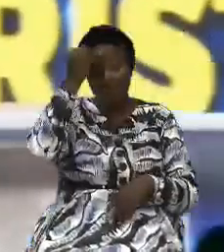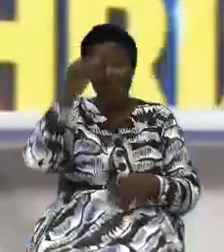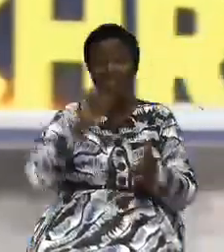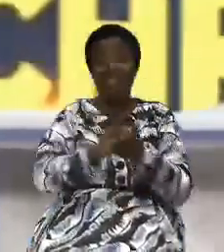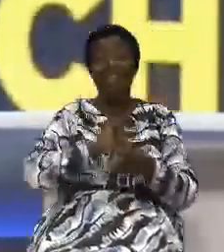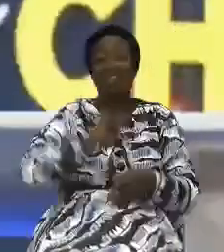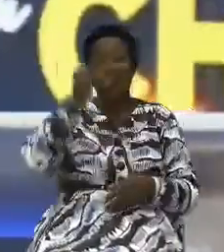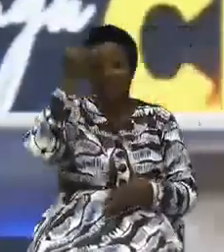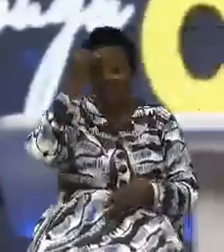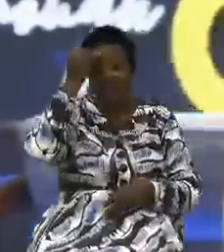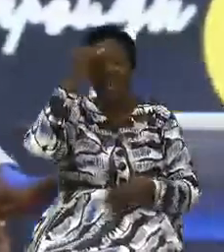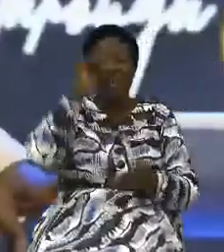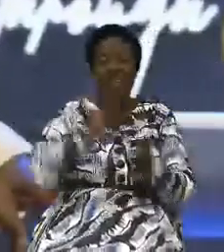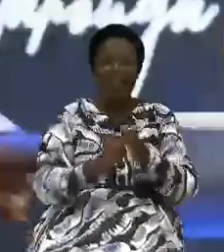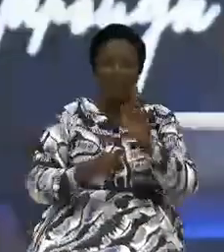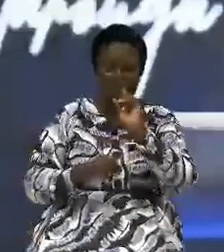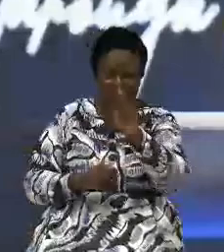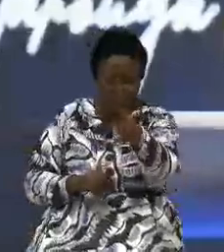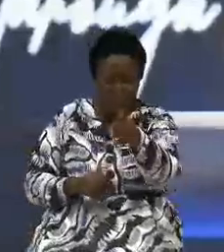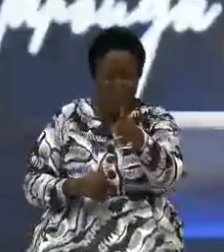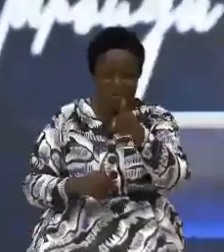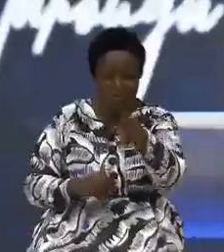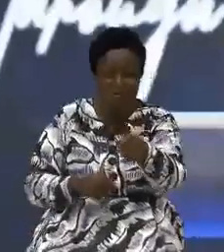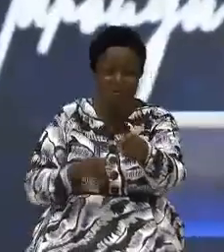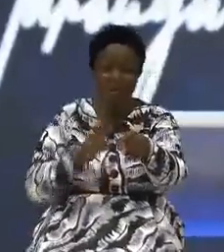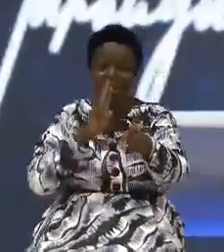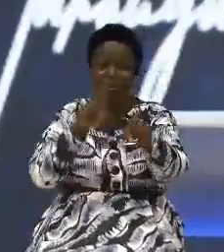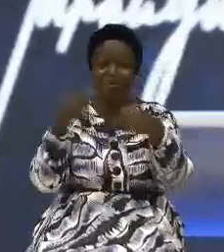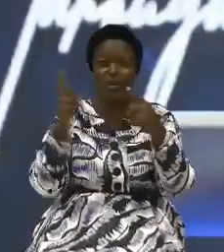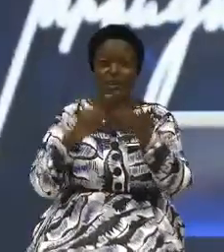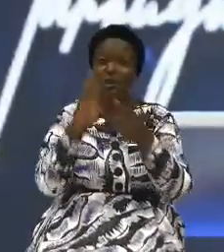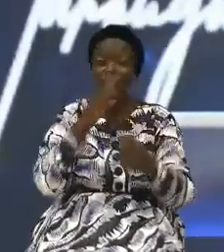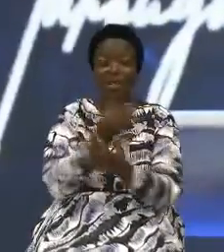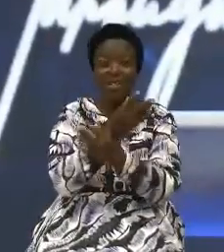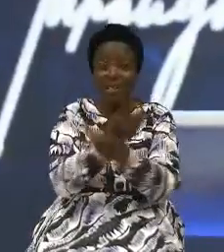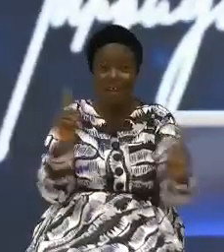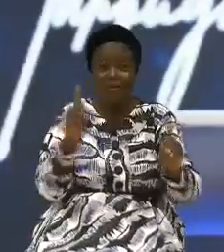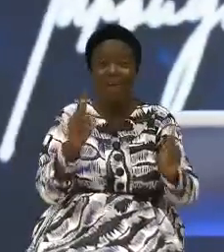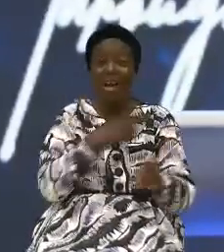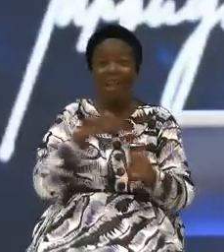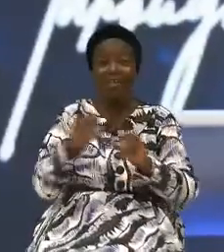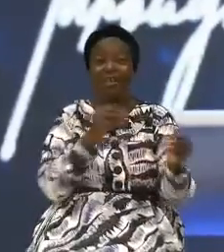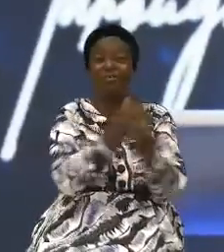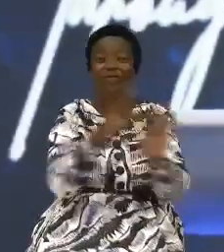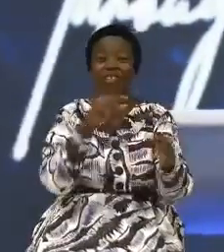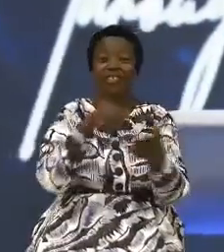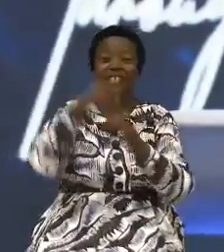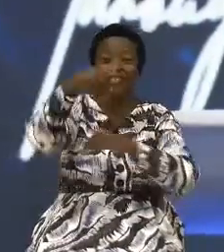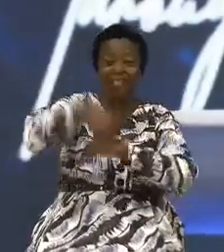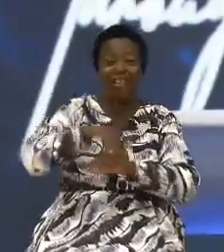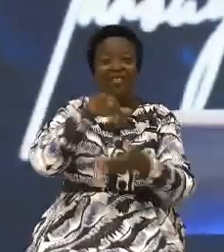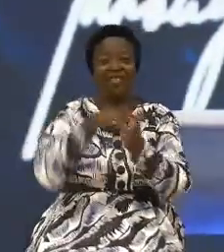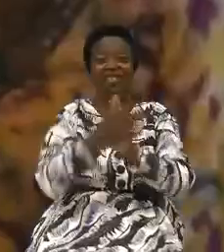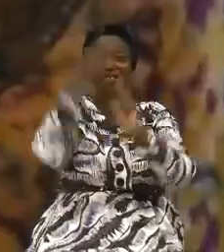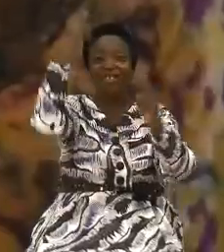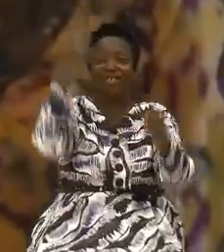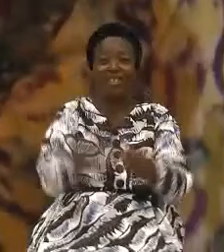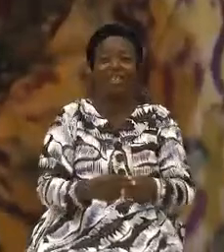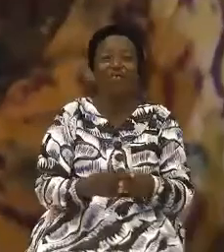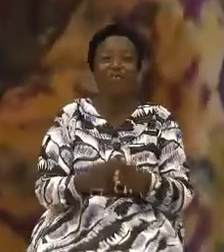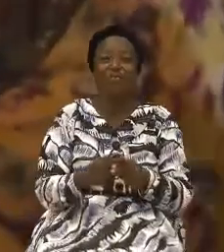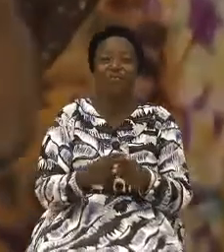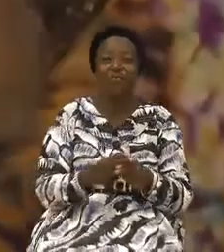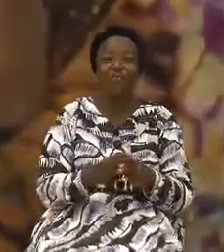know that you are going to be delivered and set free tonight in Jesus'